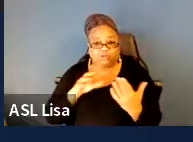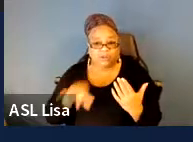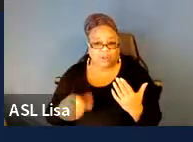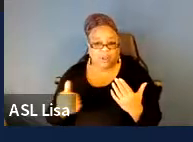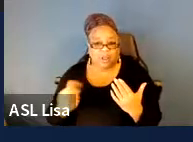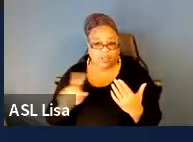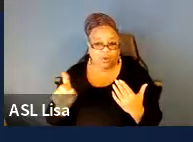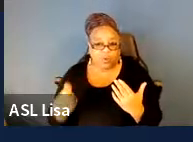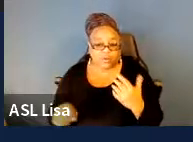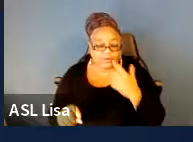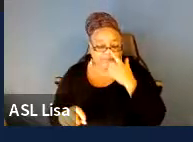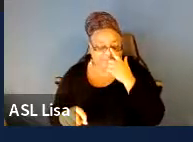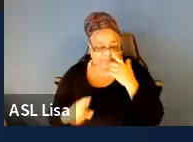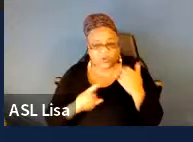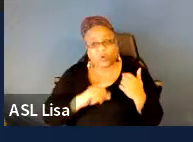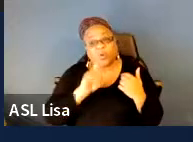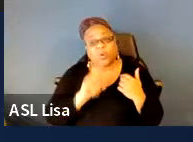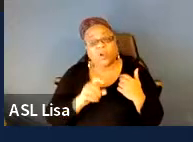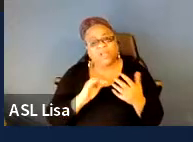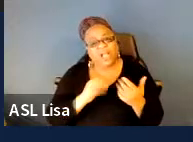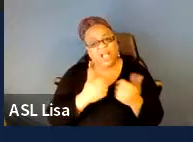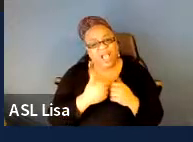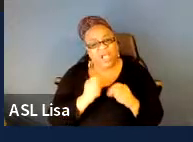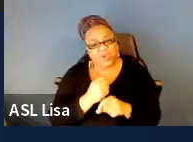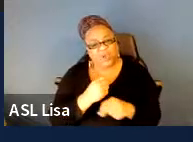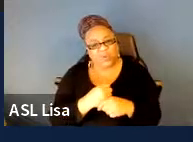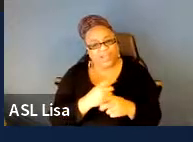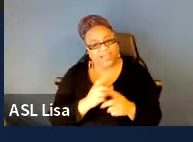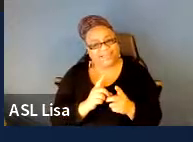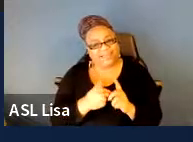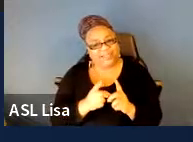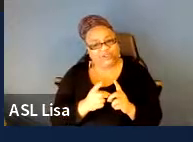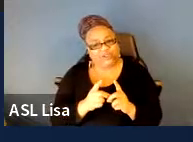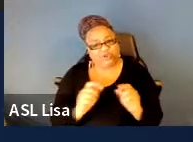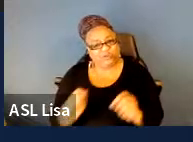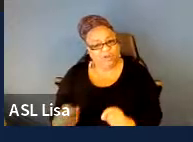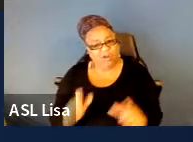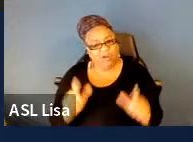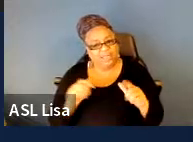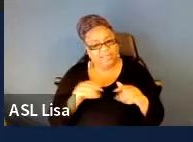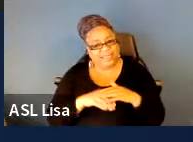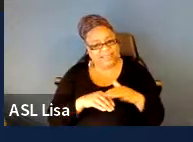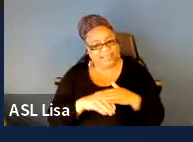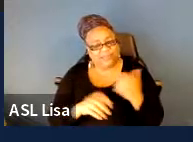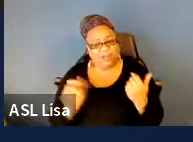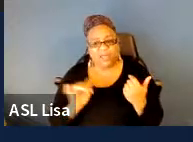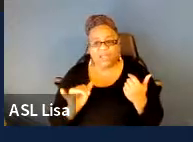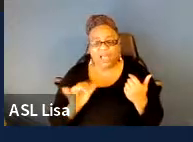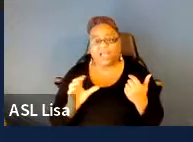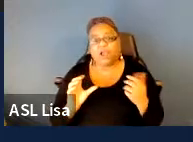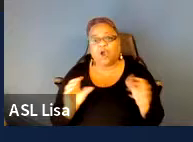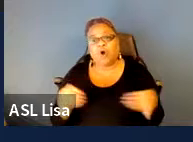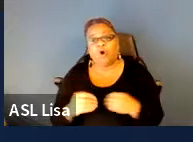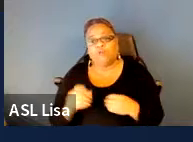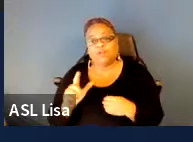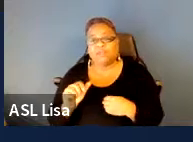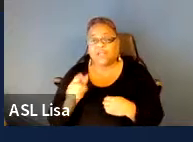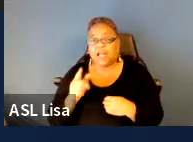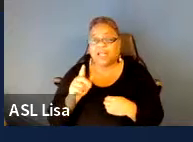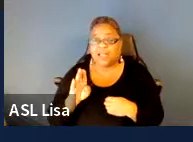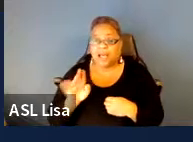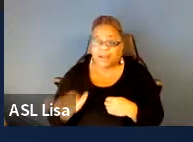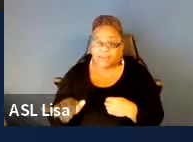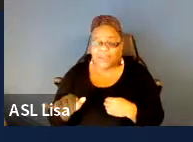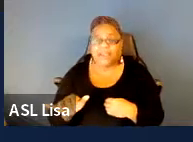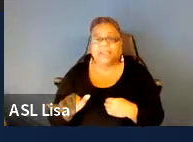question is, how do you make digital signage accessible, such as in office lobbies, building entrances, restaurant